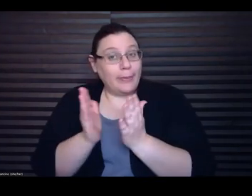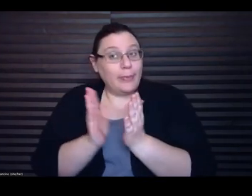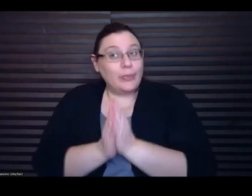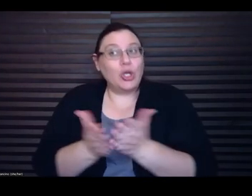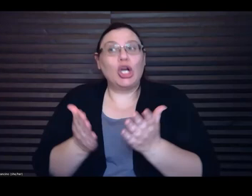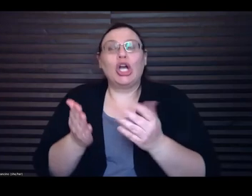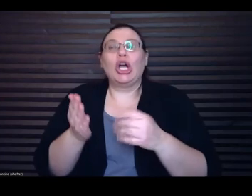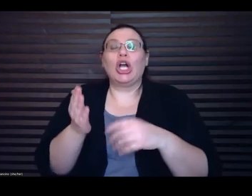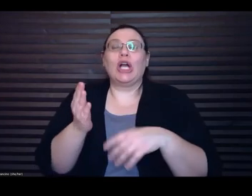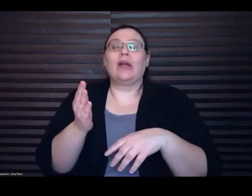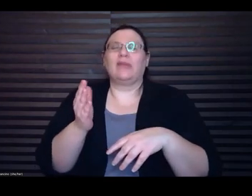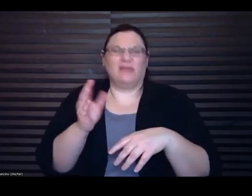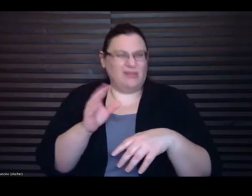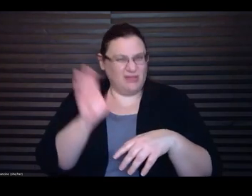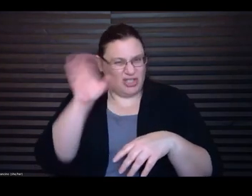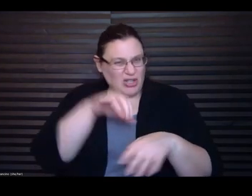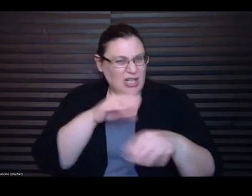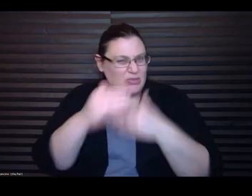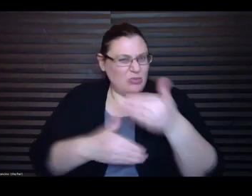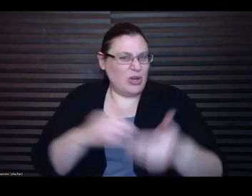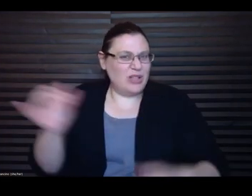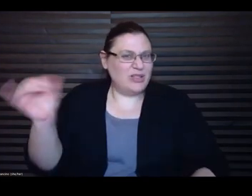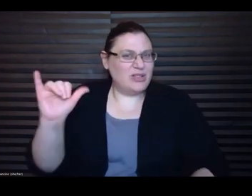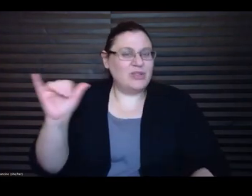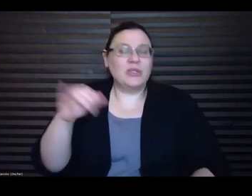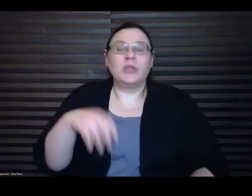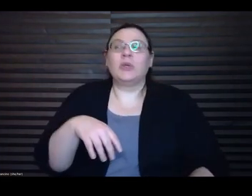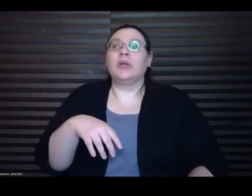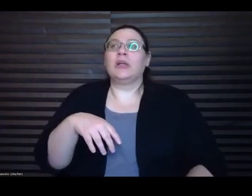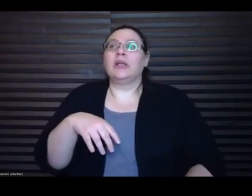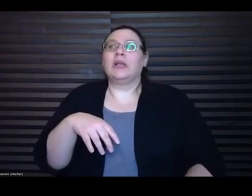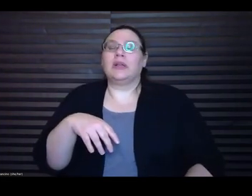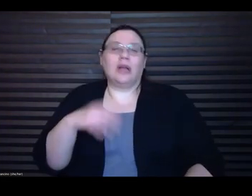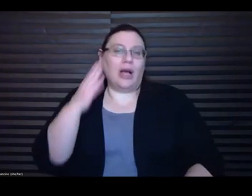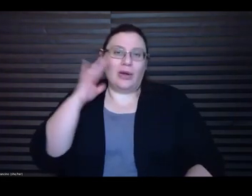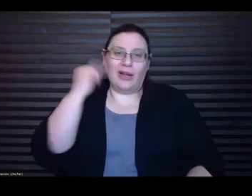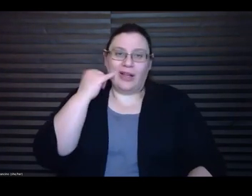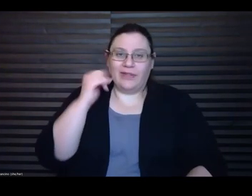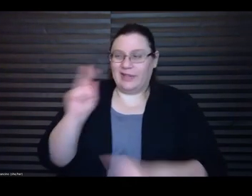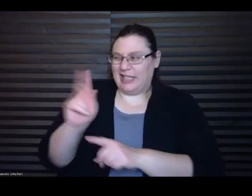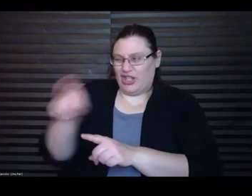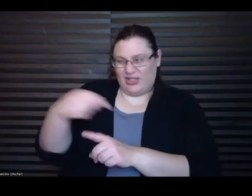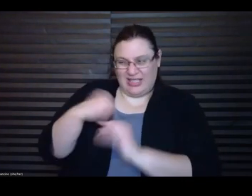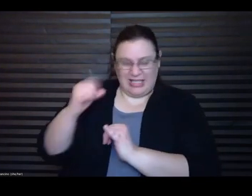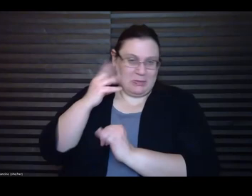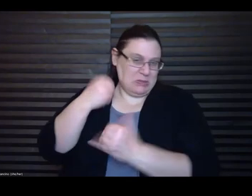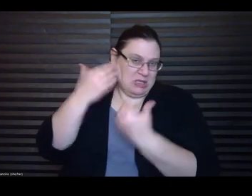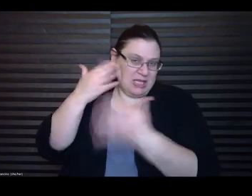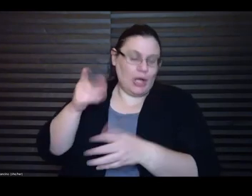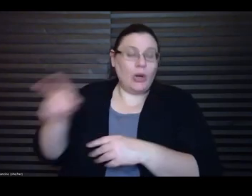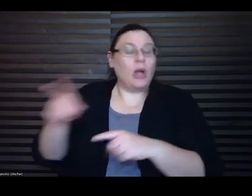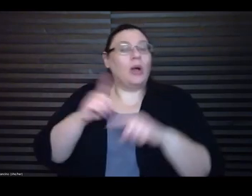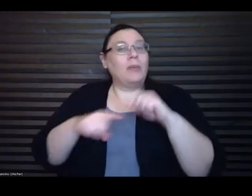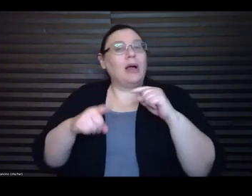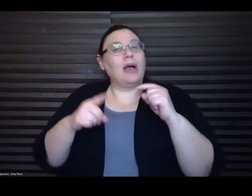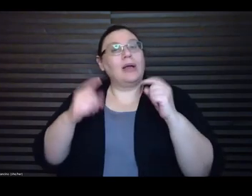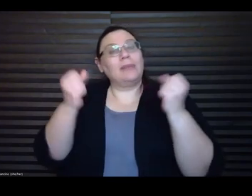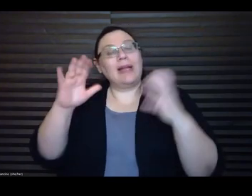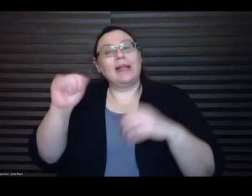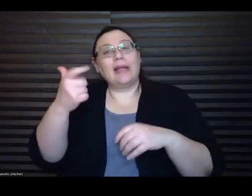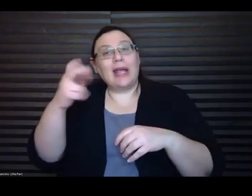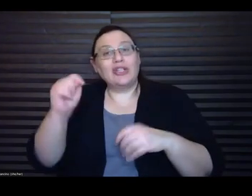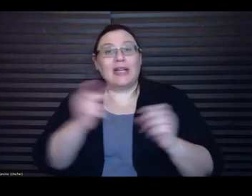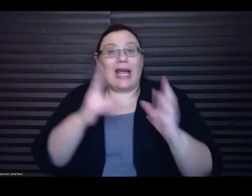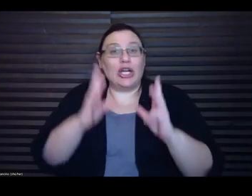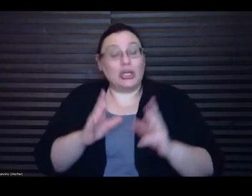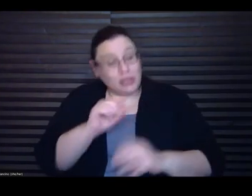I don't know if Kirsten will have a similar experience but like you know a lot of agents and editors were like well do you have a novel like okay your short stories are fine but do you have a novel and I was like